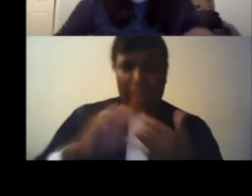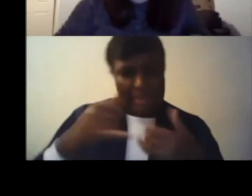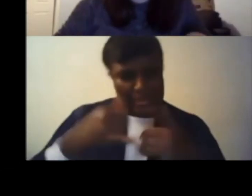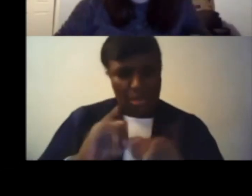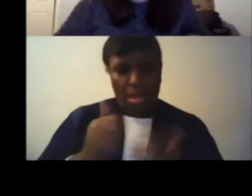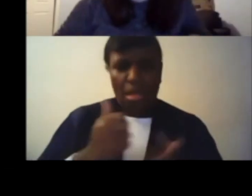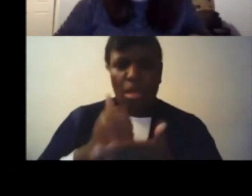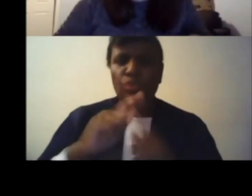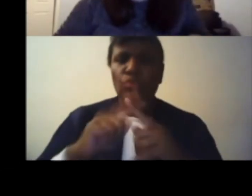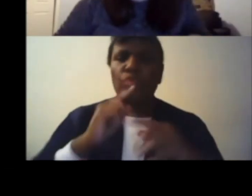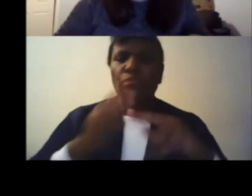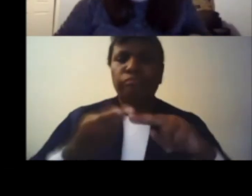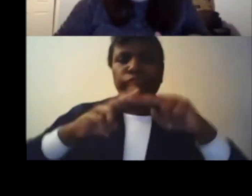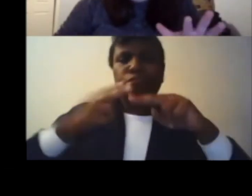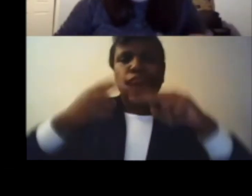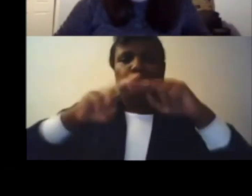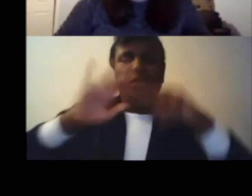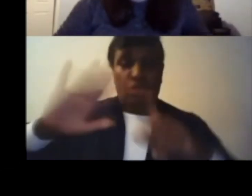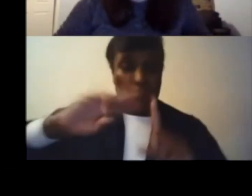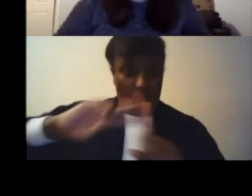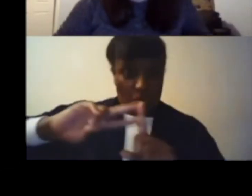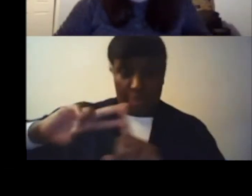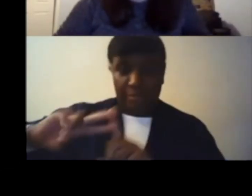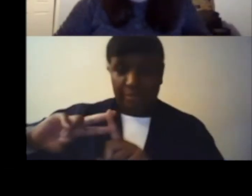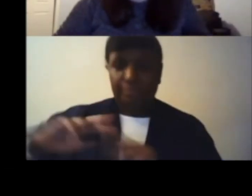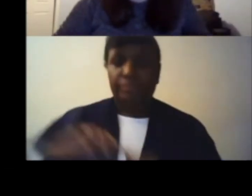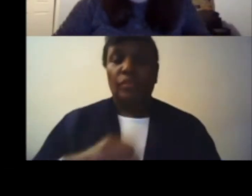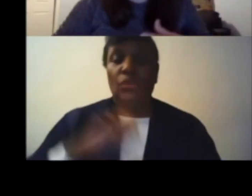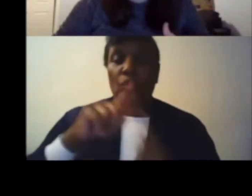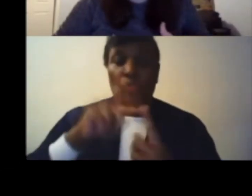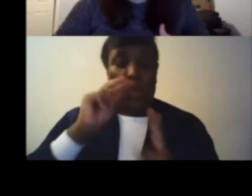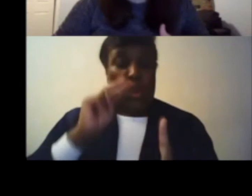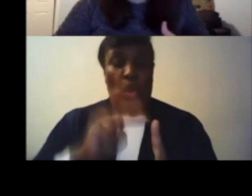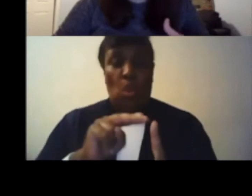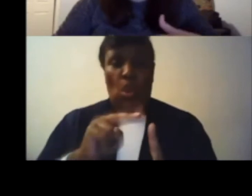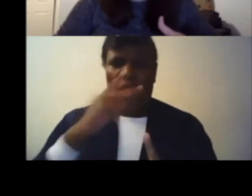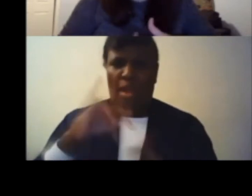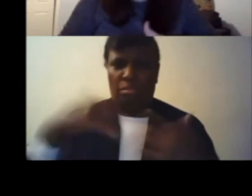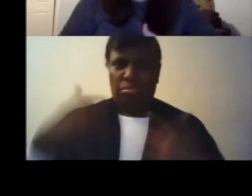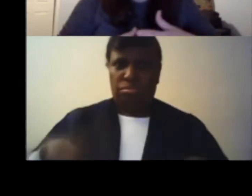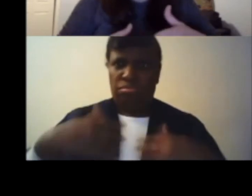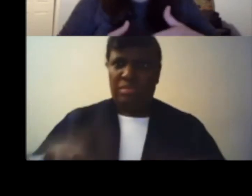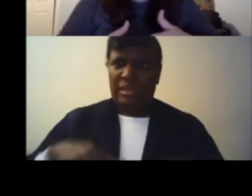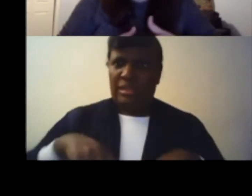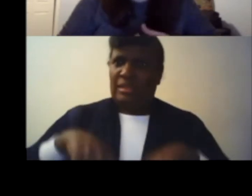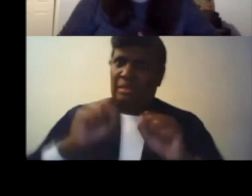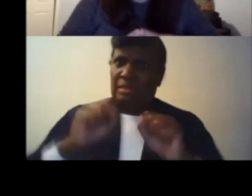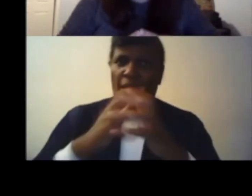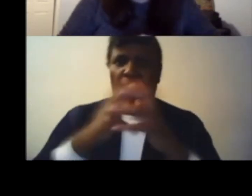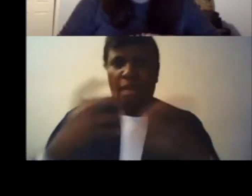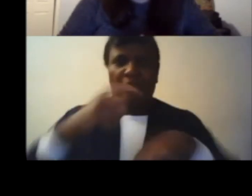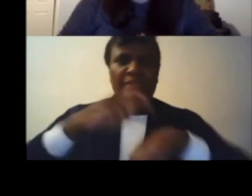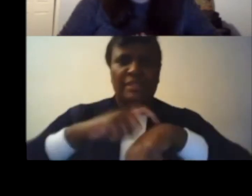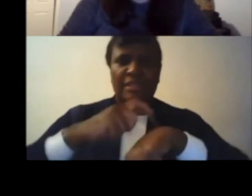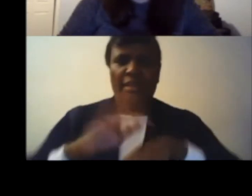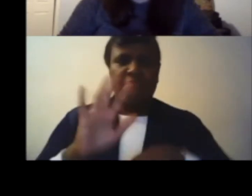get into this, when we look at this carefully, it may look like it could be time consuming. And what we always say is this could just be a natural